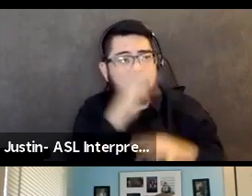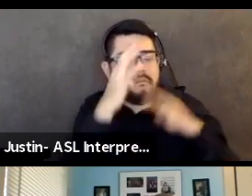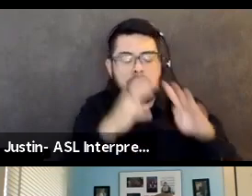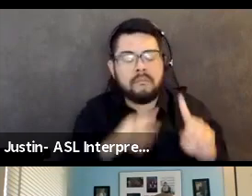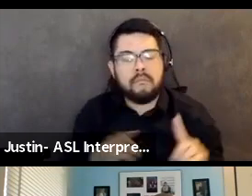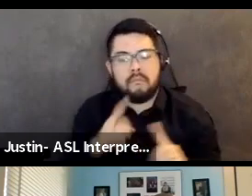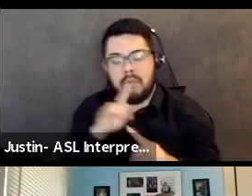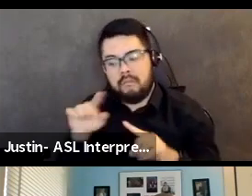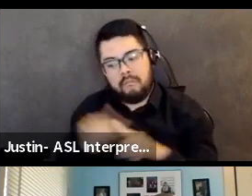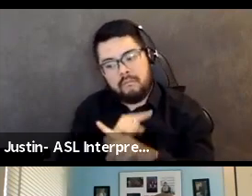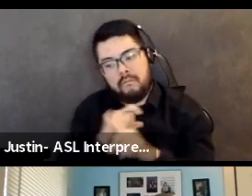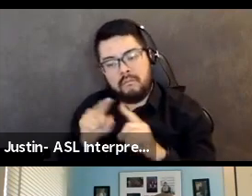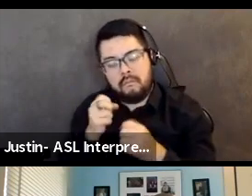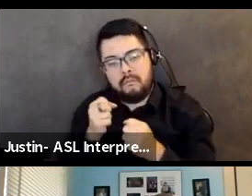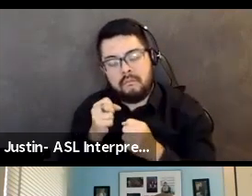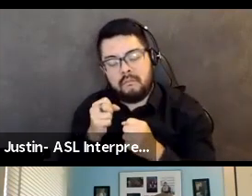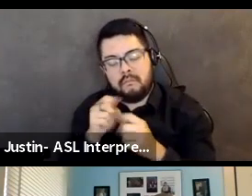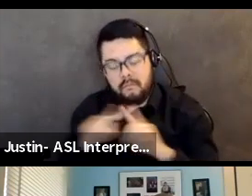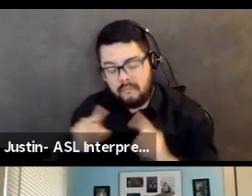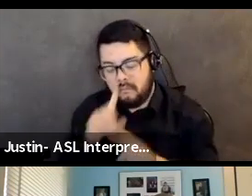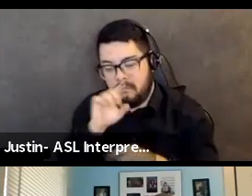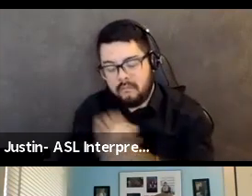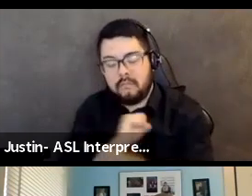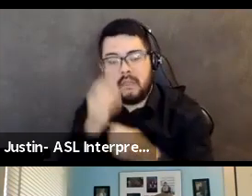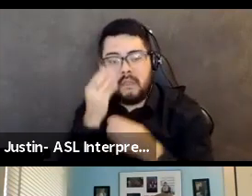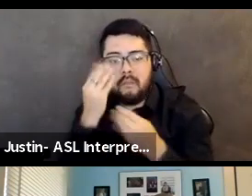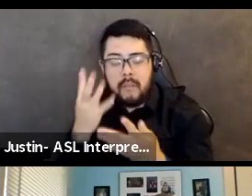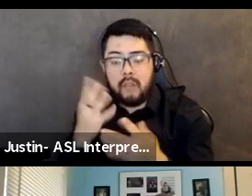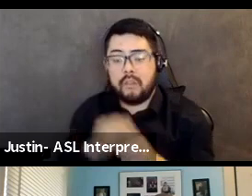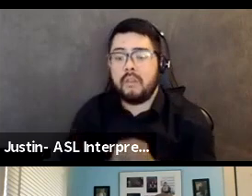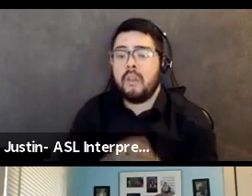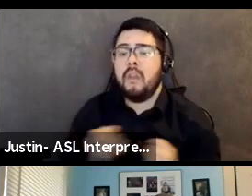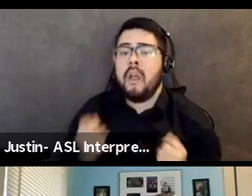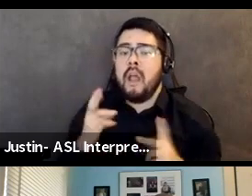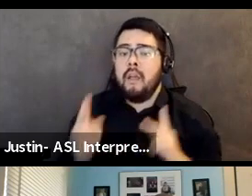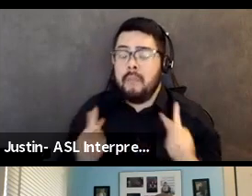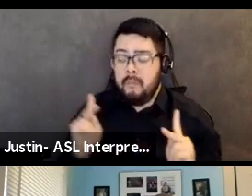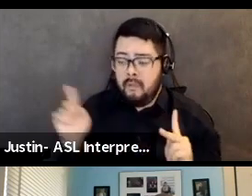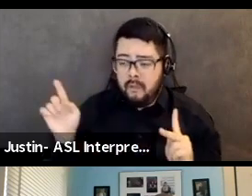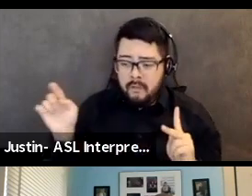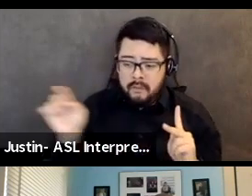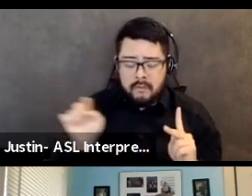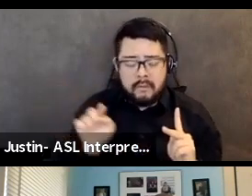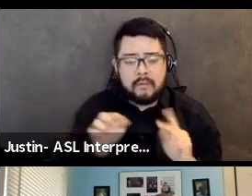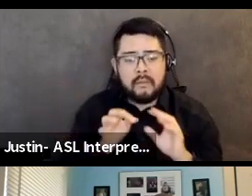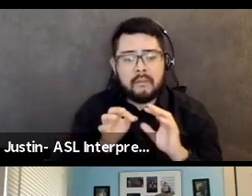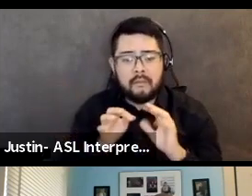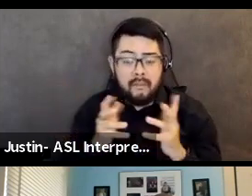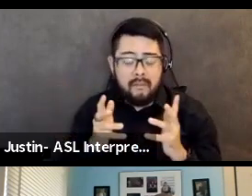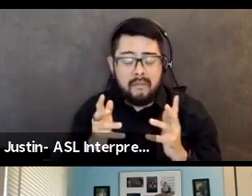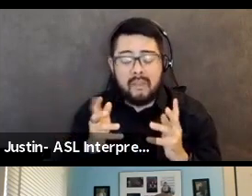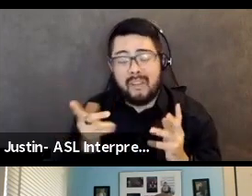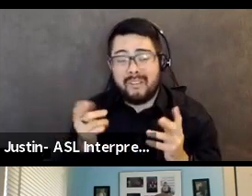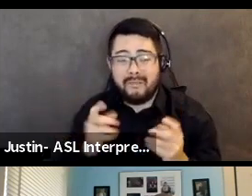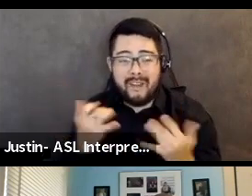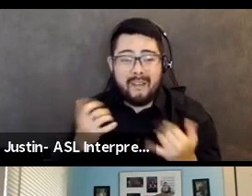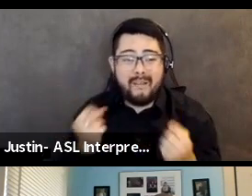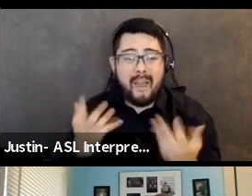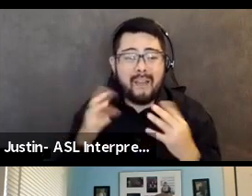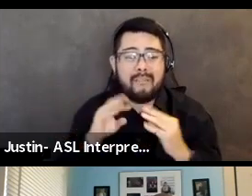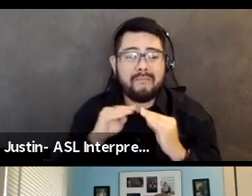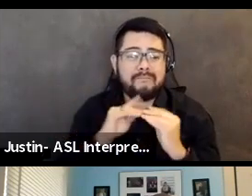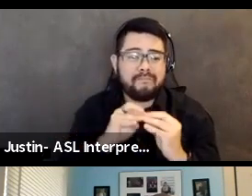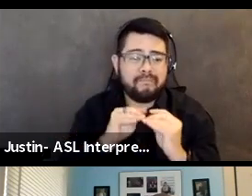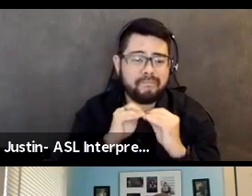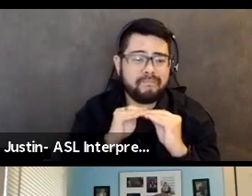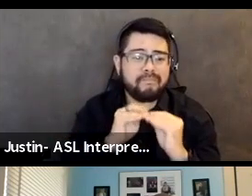state that they share the same aspirations there have been extremely heated conversations and disagreements and i've been part